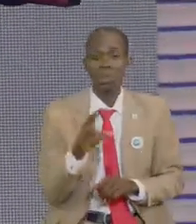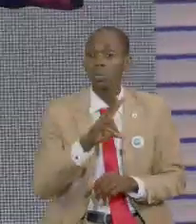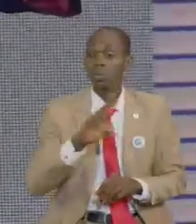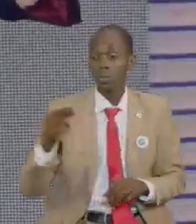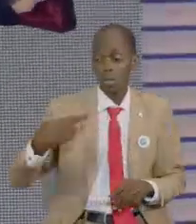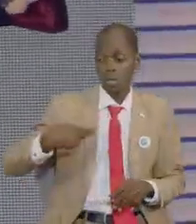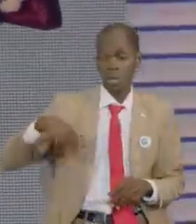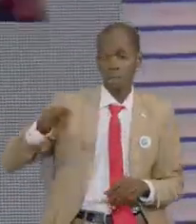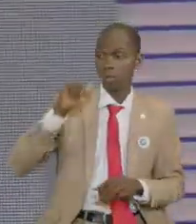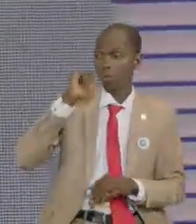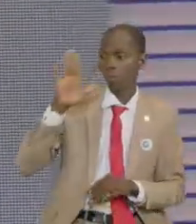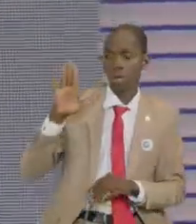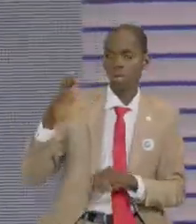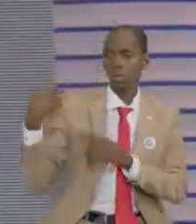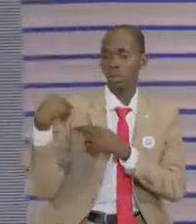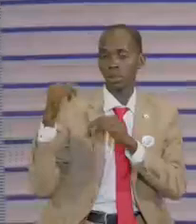woman can save us.